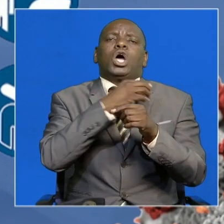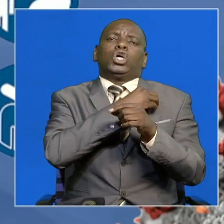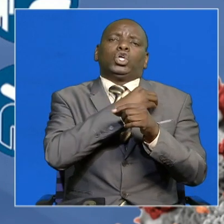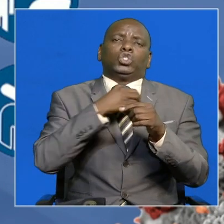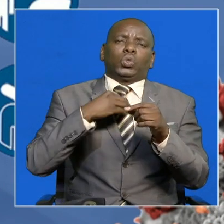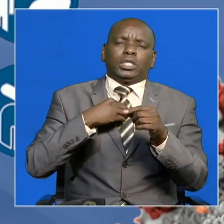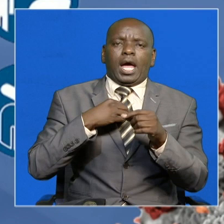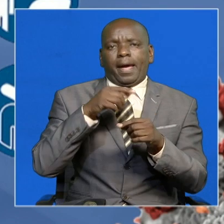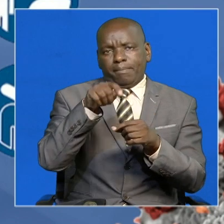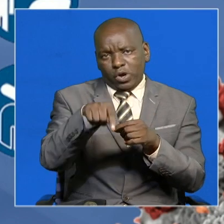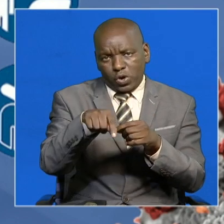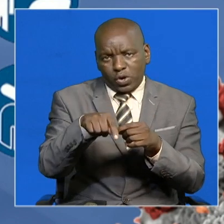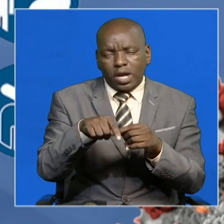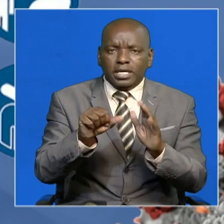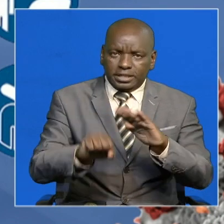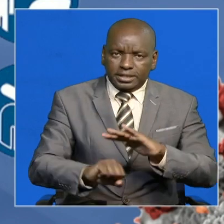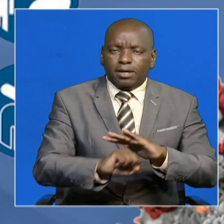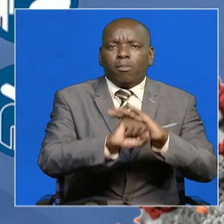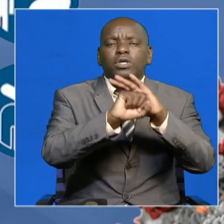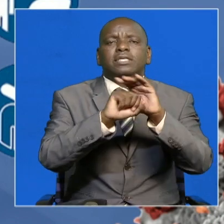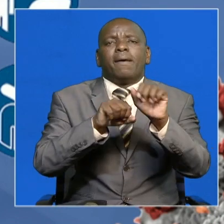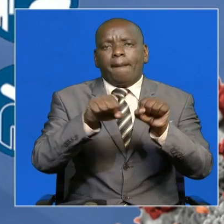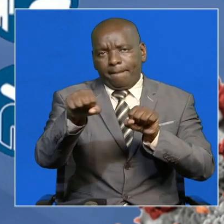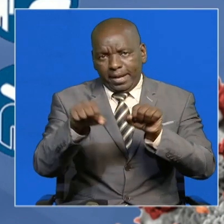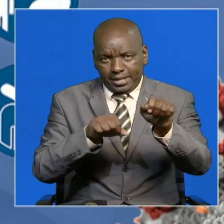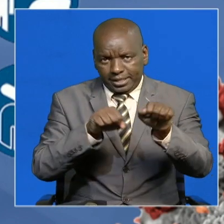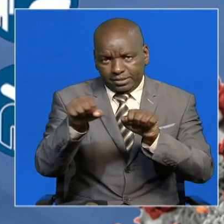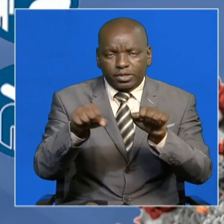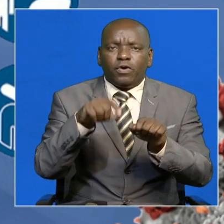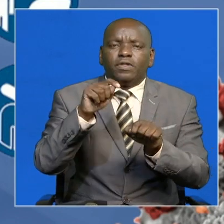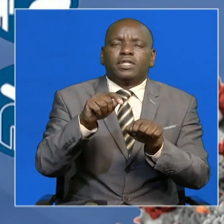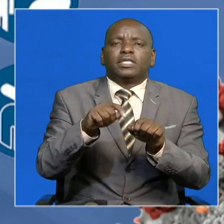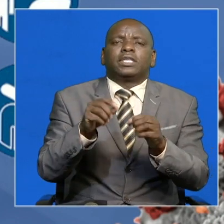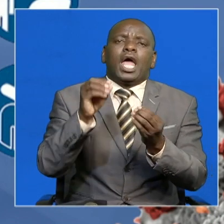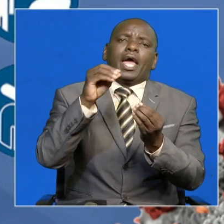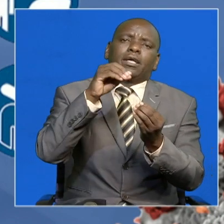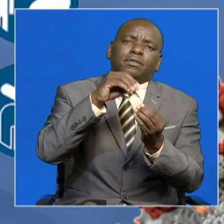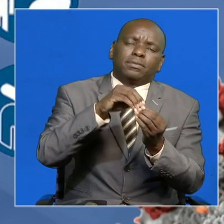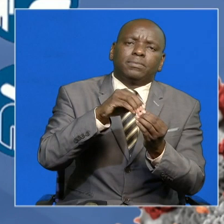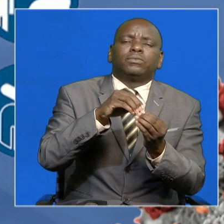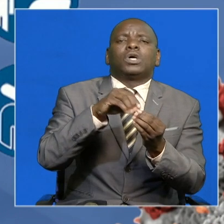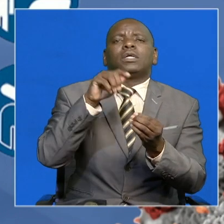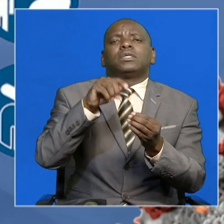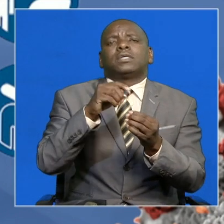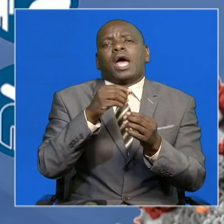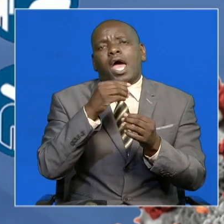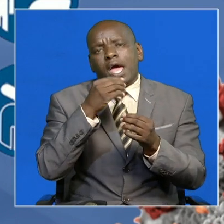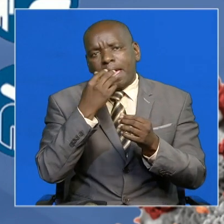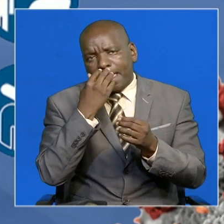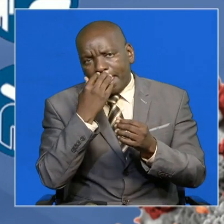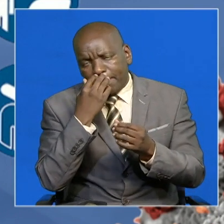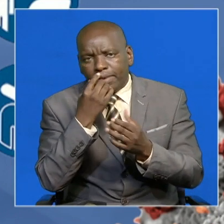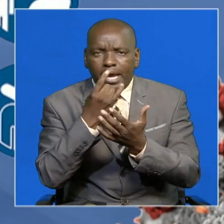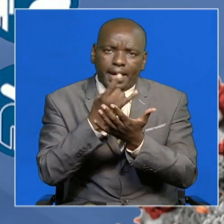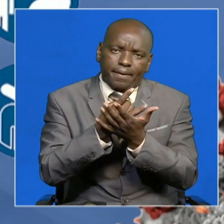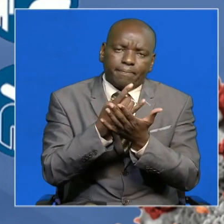registered medical doctor. The supportive management for such cases can include supplemental oxygen